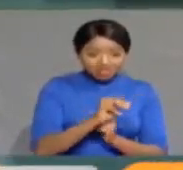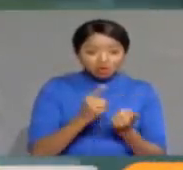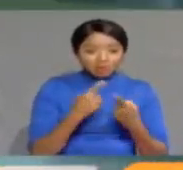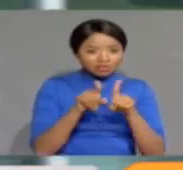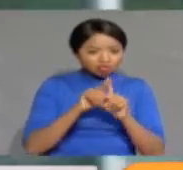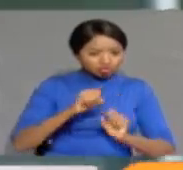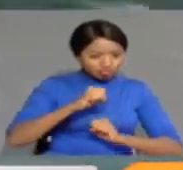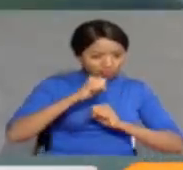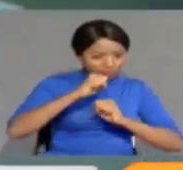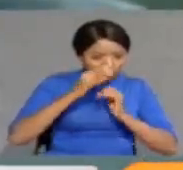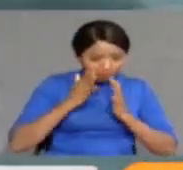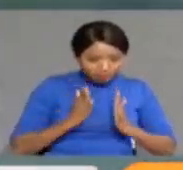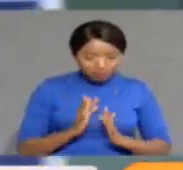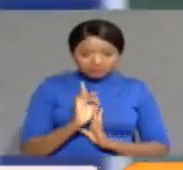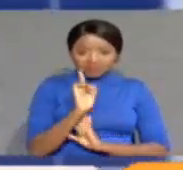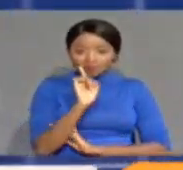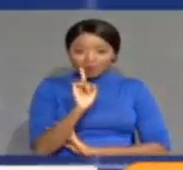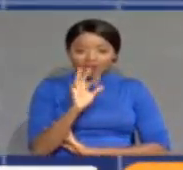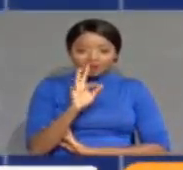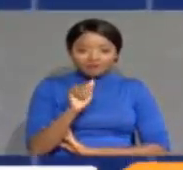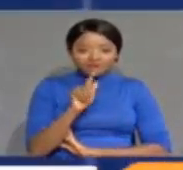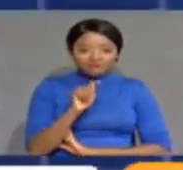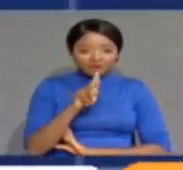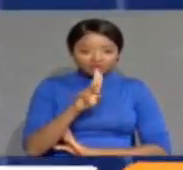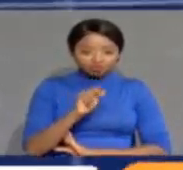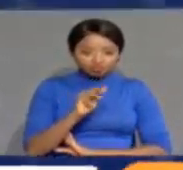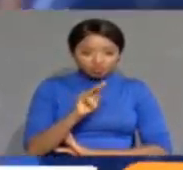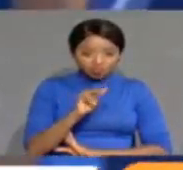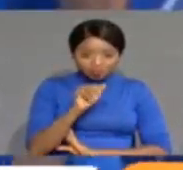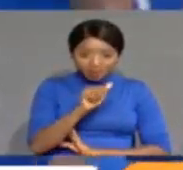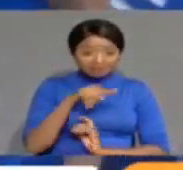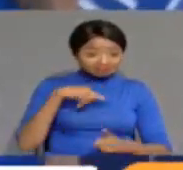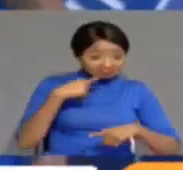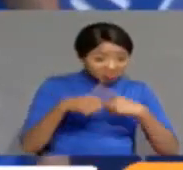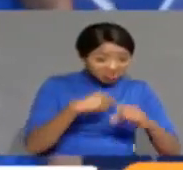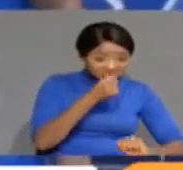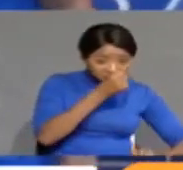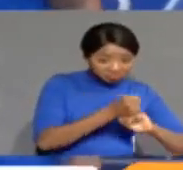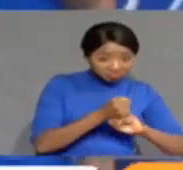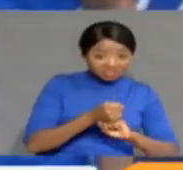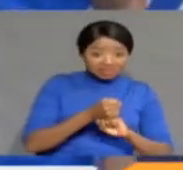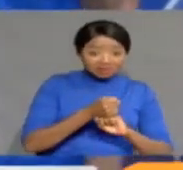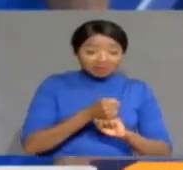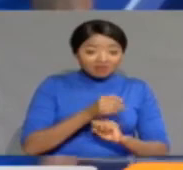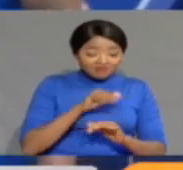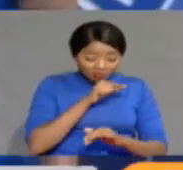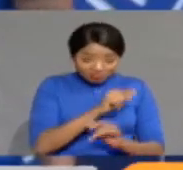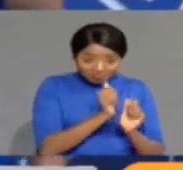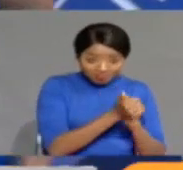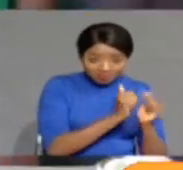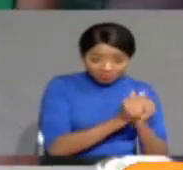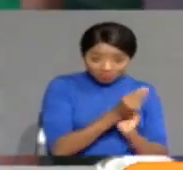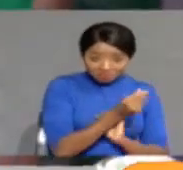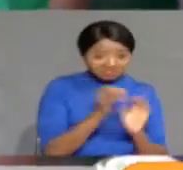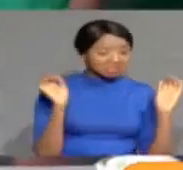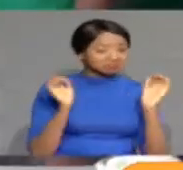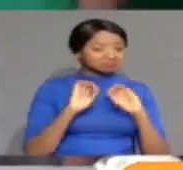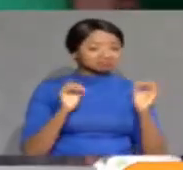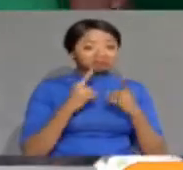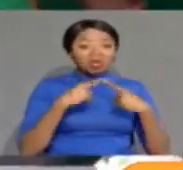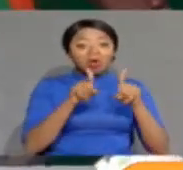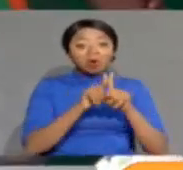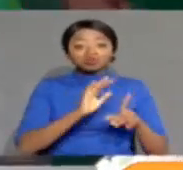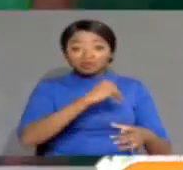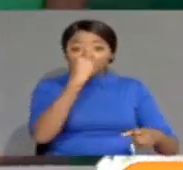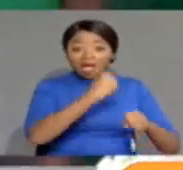was one of the company's flagship ambassadors, will no longer be sponsored by the betting company. The fate of the betting company's local staff is also in